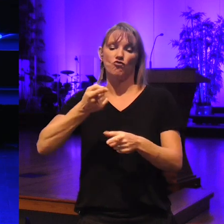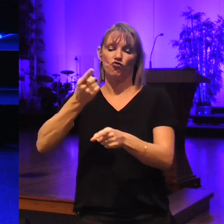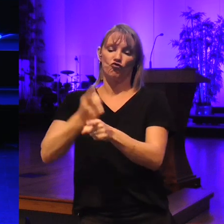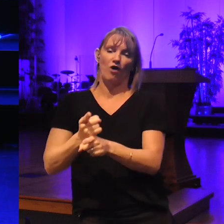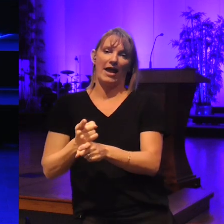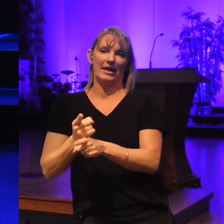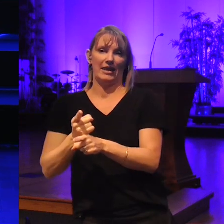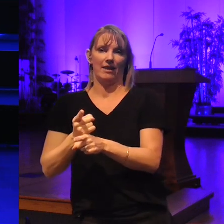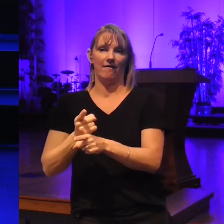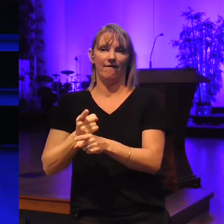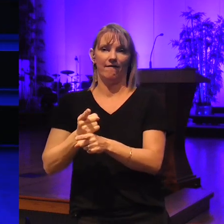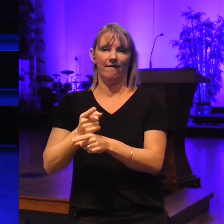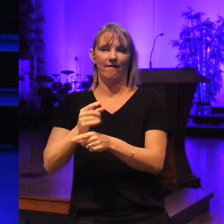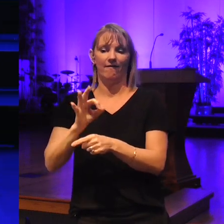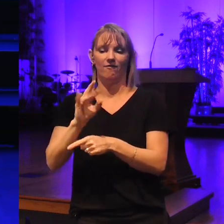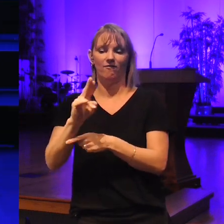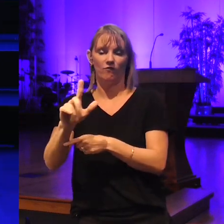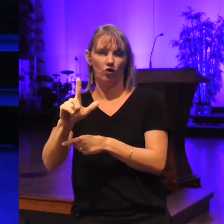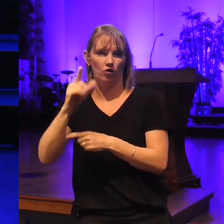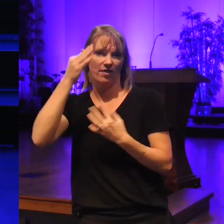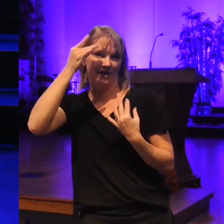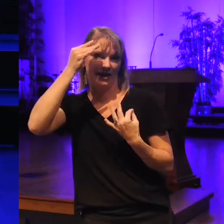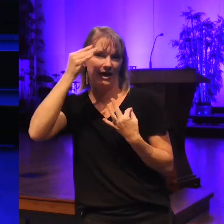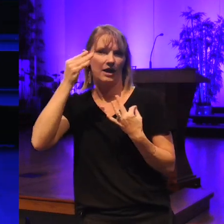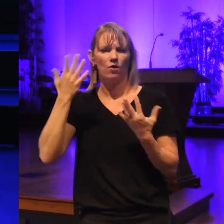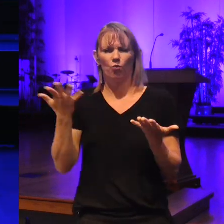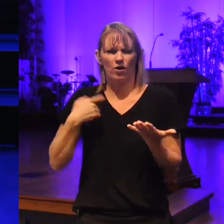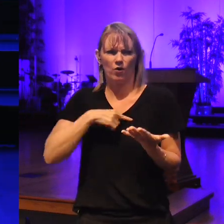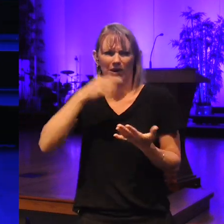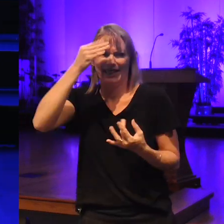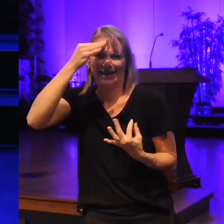rightful thinking. What are we thinking?